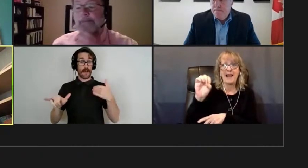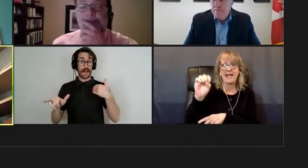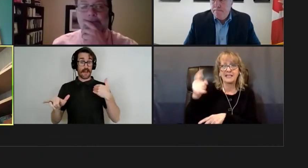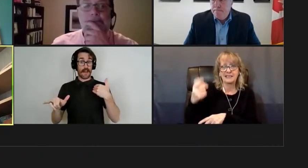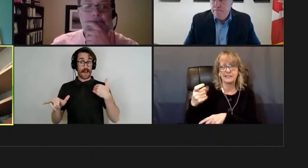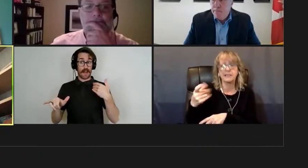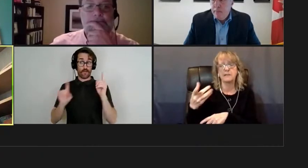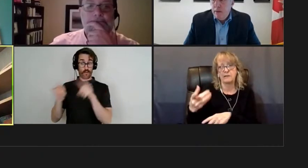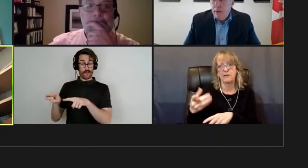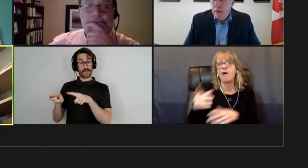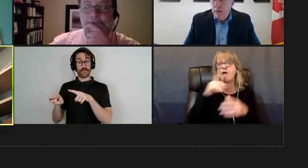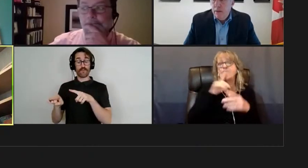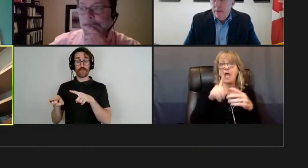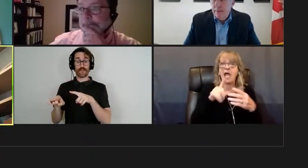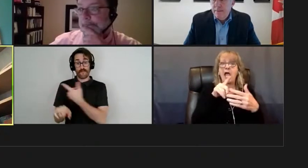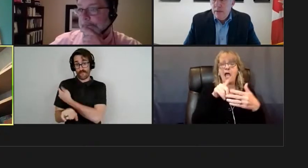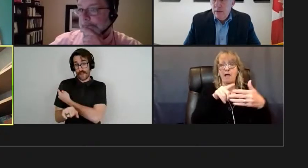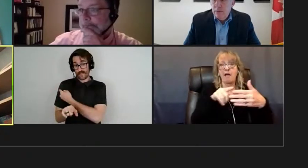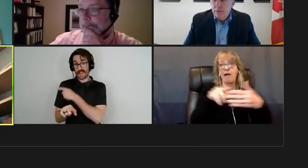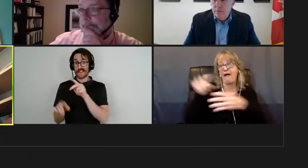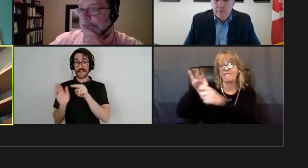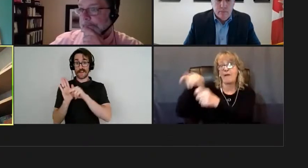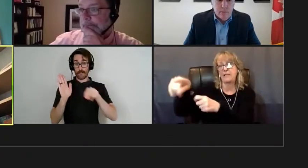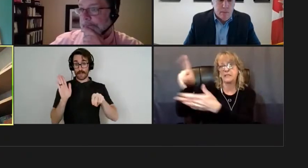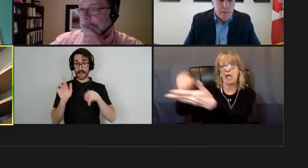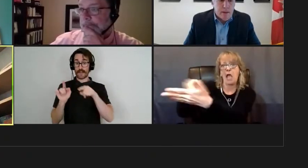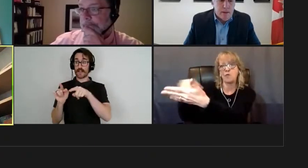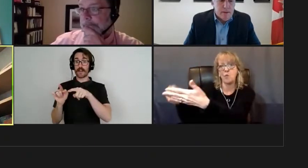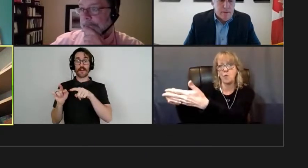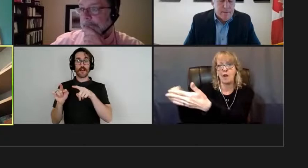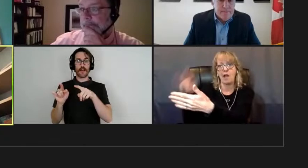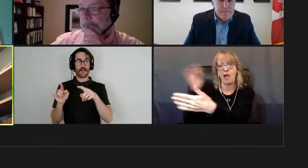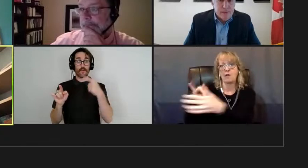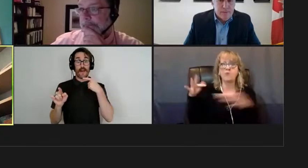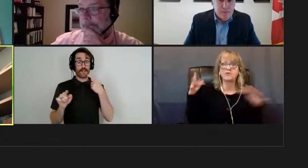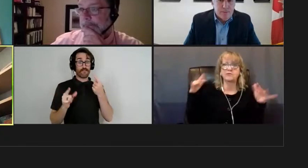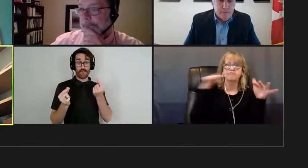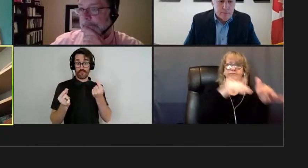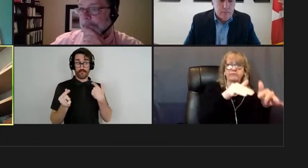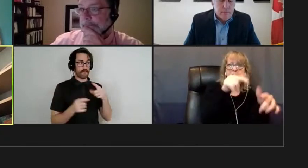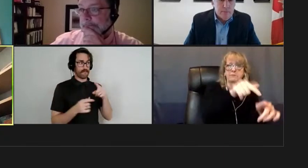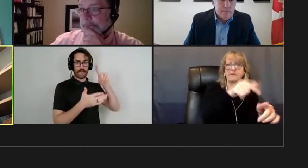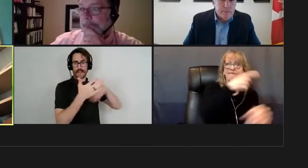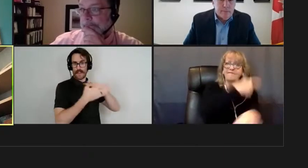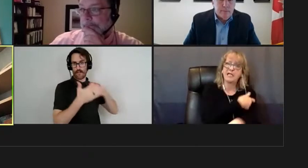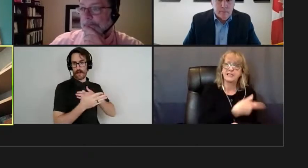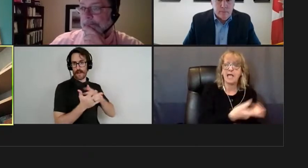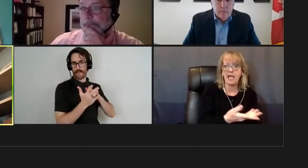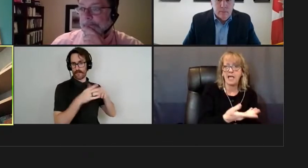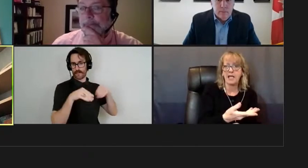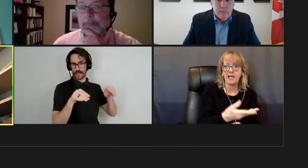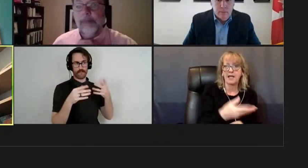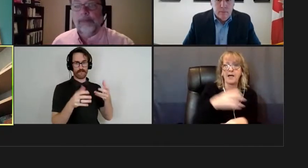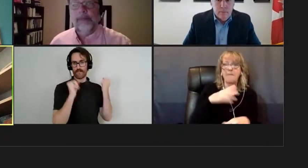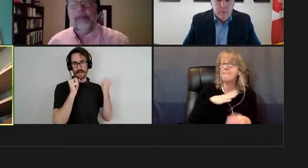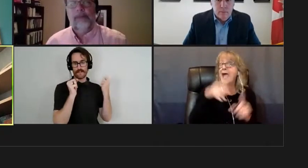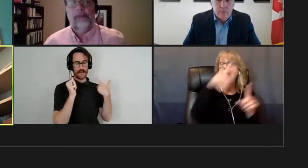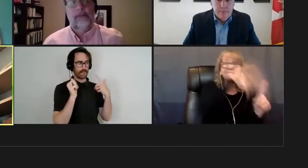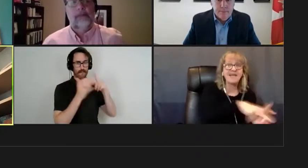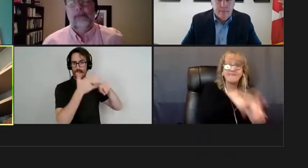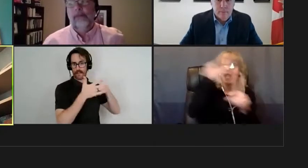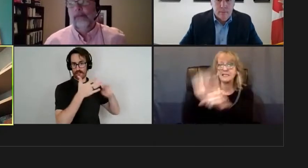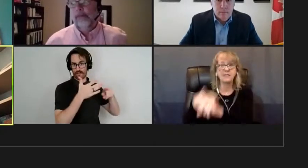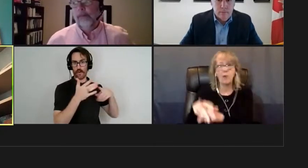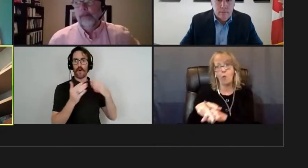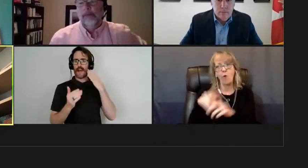myself off the waiting list for the vaccine at the pharmacy, so there was no double booking. It can be done very quickly, and I hope people